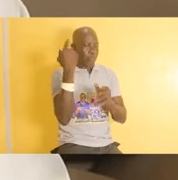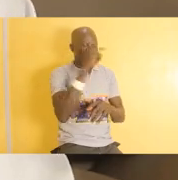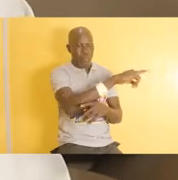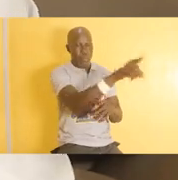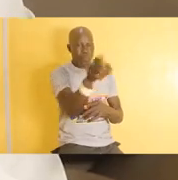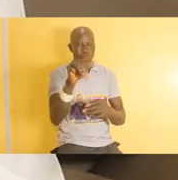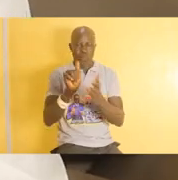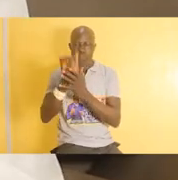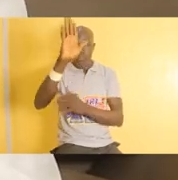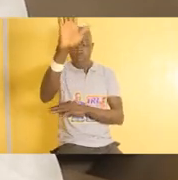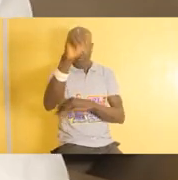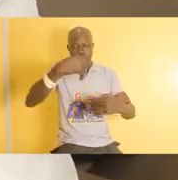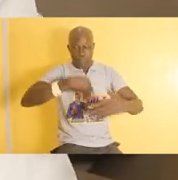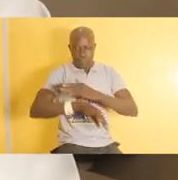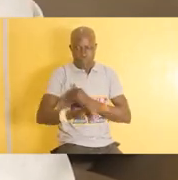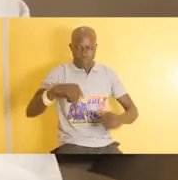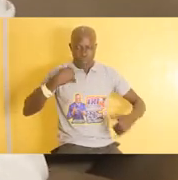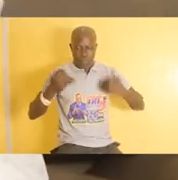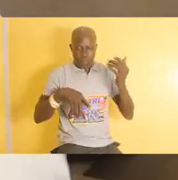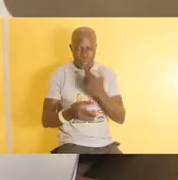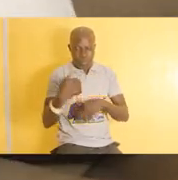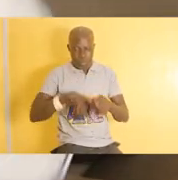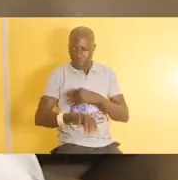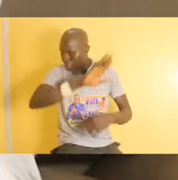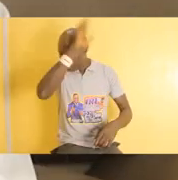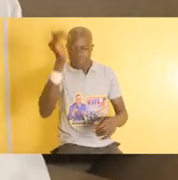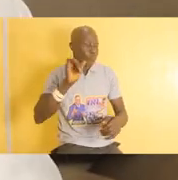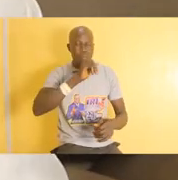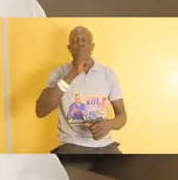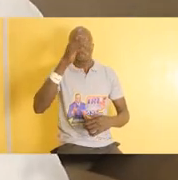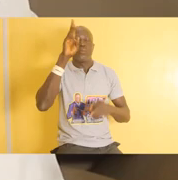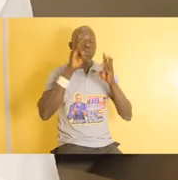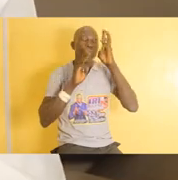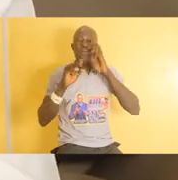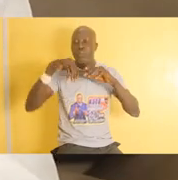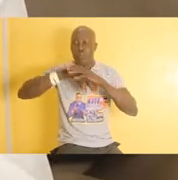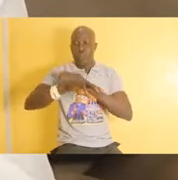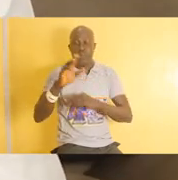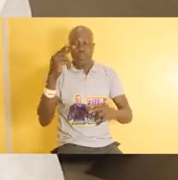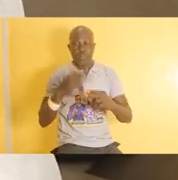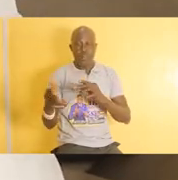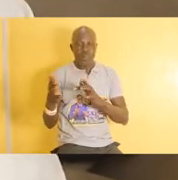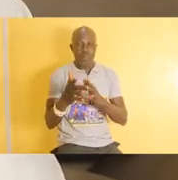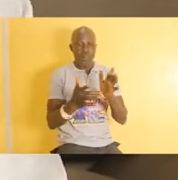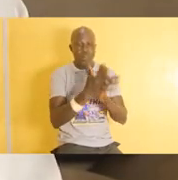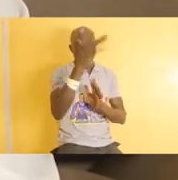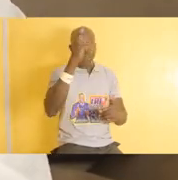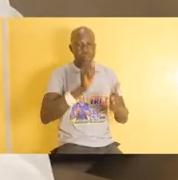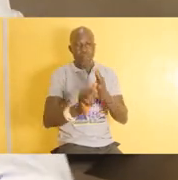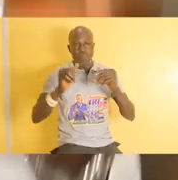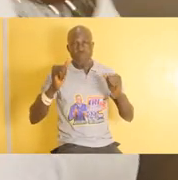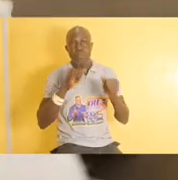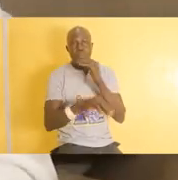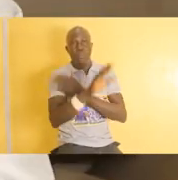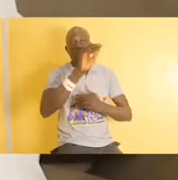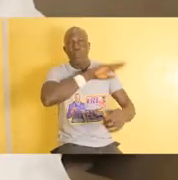I pray for you. And you to one day. Joy has come. Hey, ni sokun lai lai. In the name of Jesus. Amen. But Allah